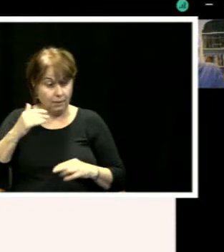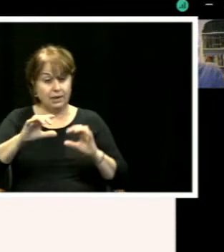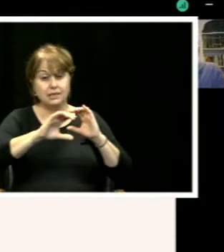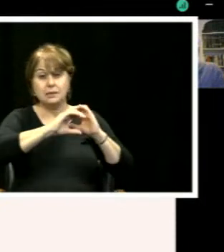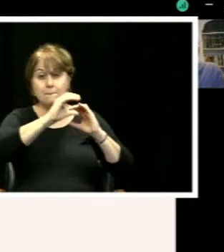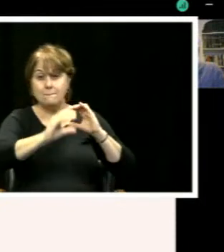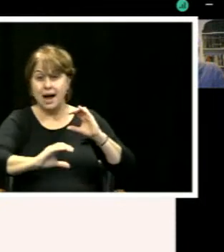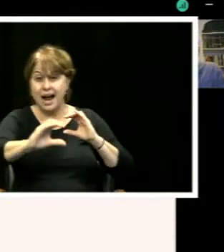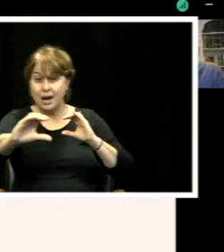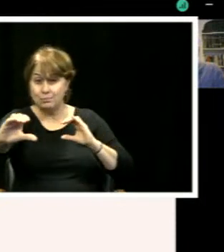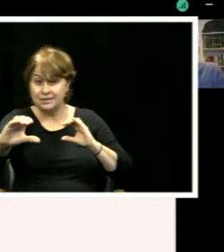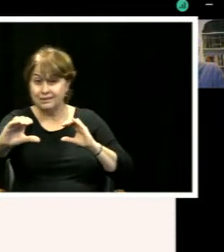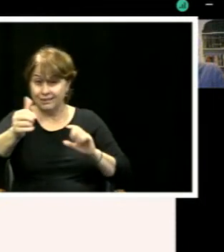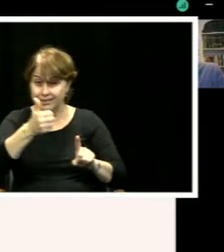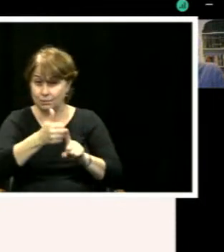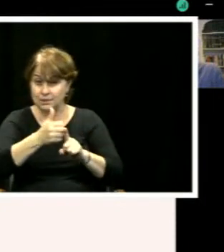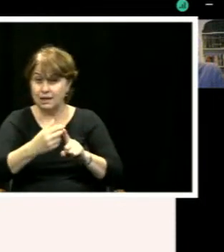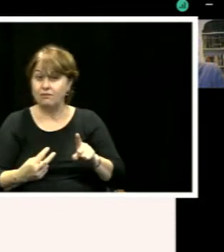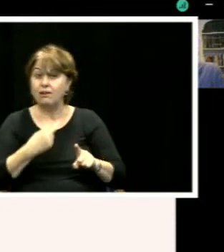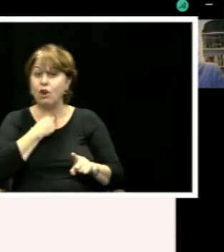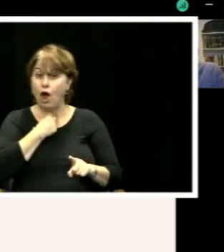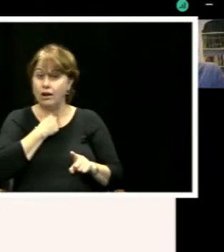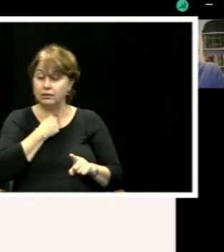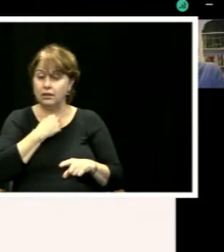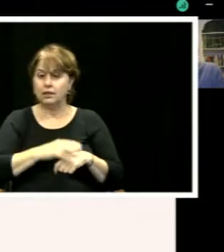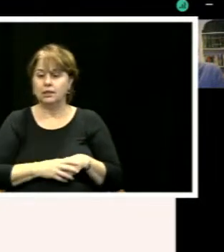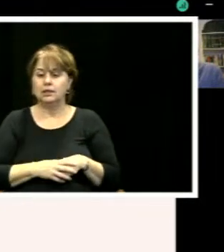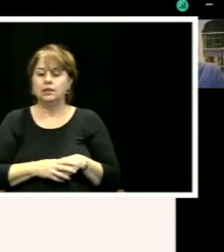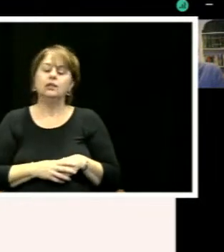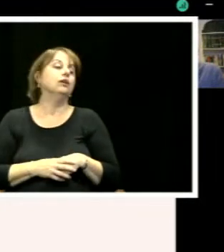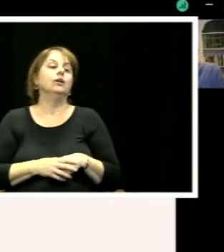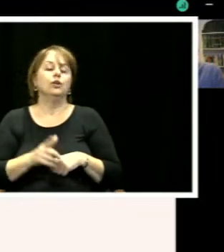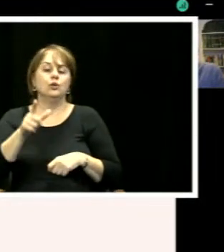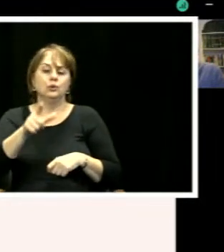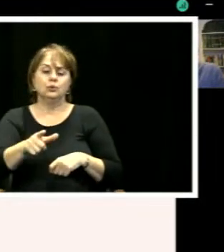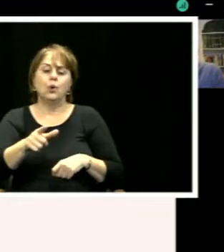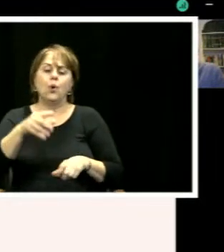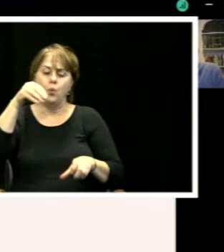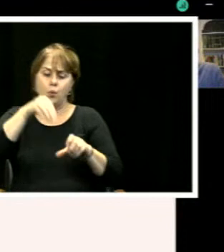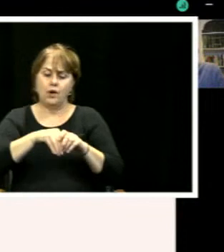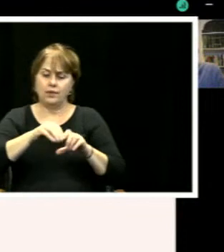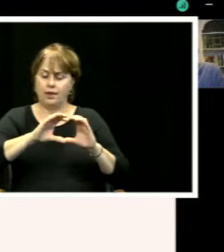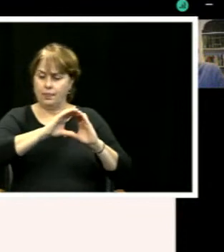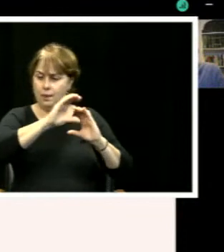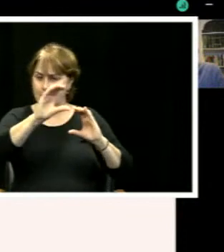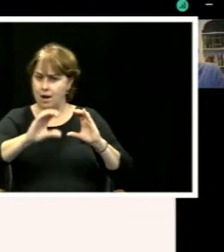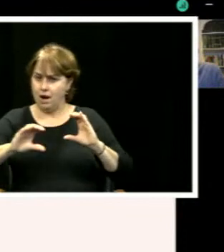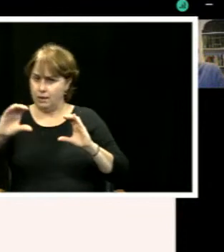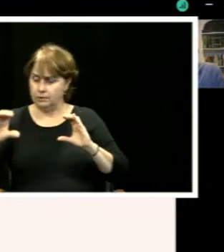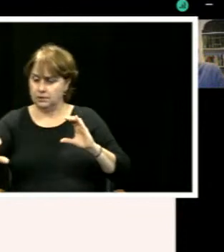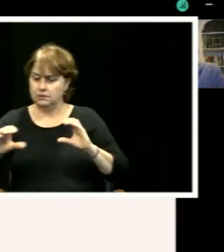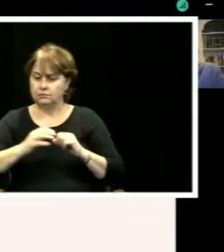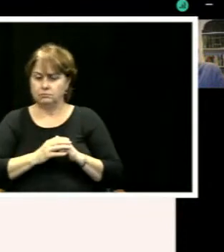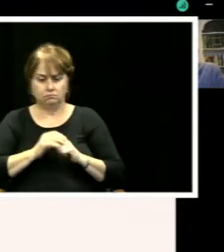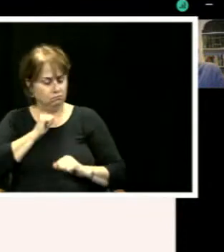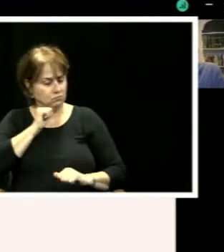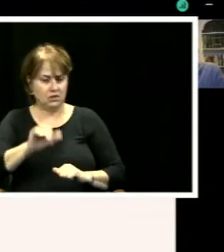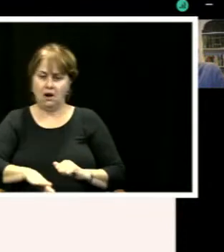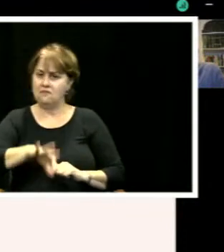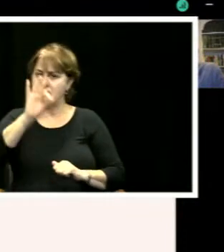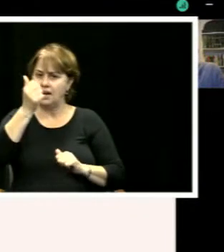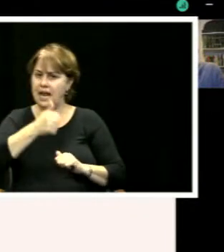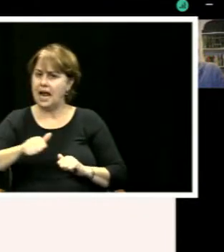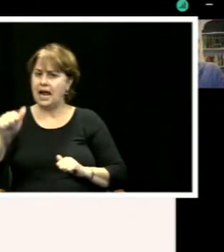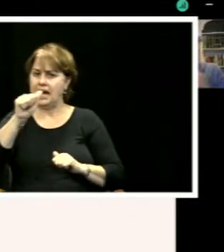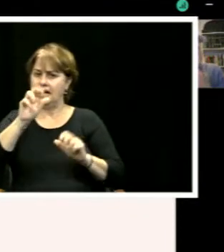clogged? The drainage pipes have been televised, inspected within the pipe, and for the most part, we have not found any issue with the